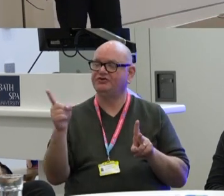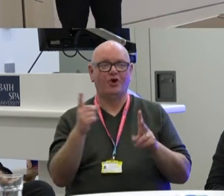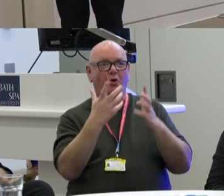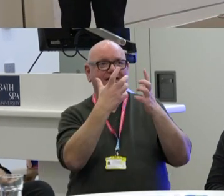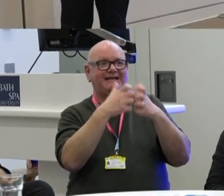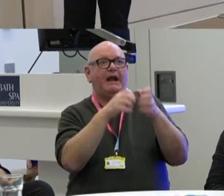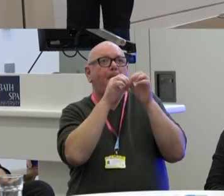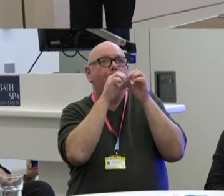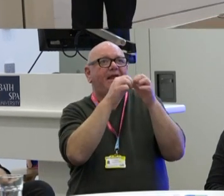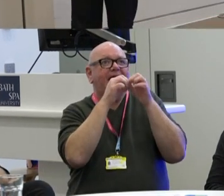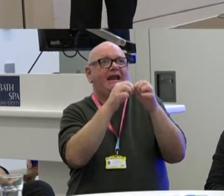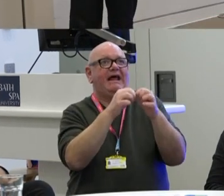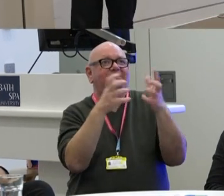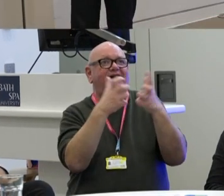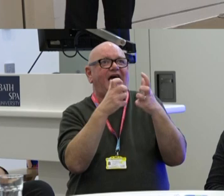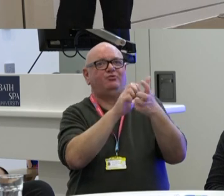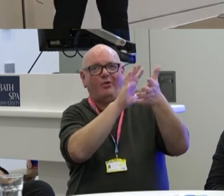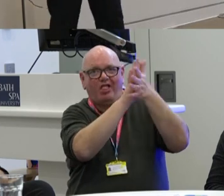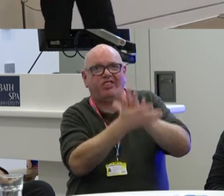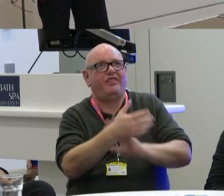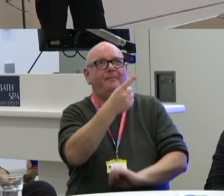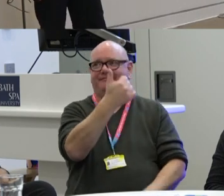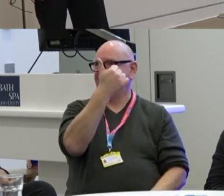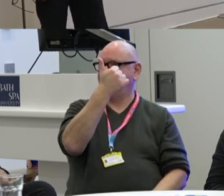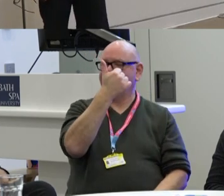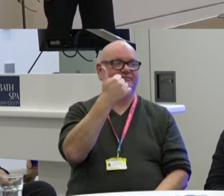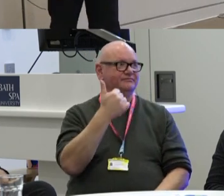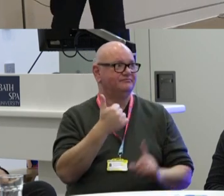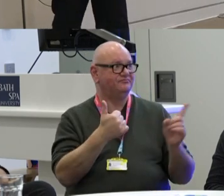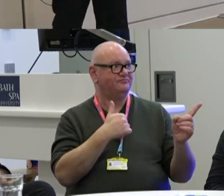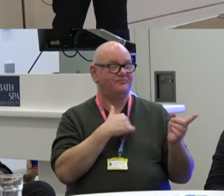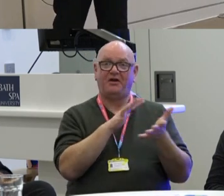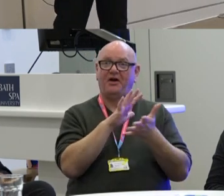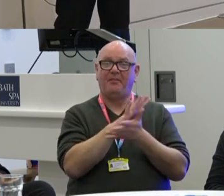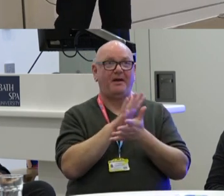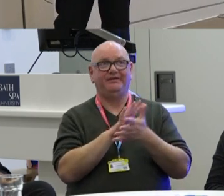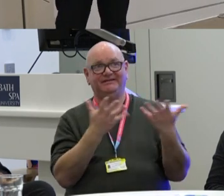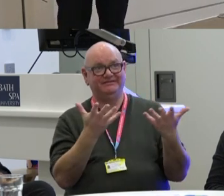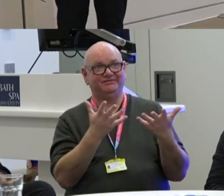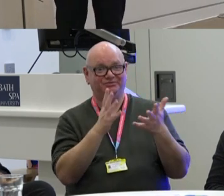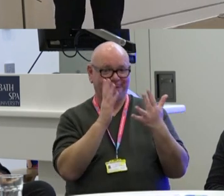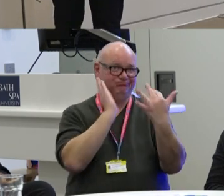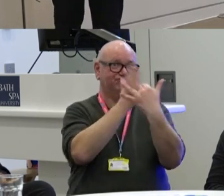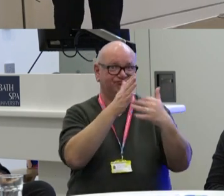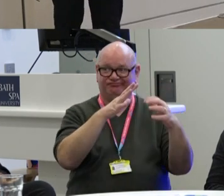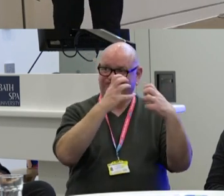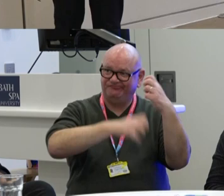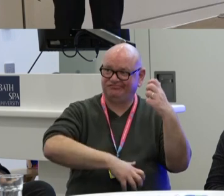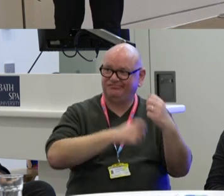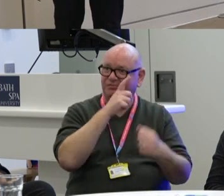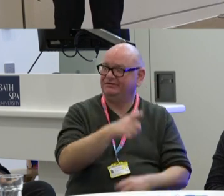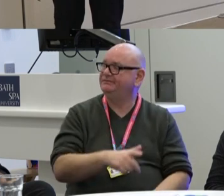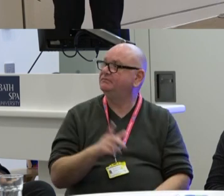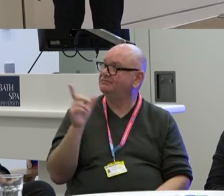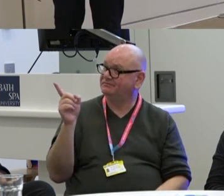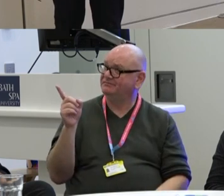take them down. That's a bit out of the question. We should take them down. Is that an interpretation that you're comfortable